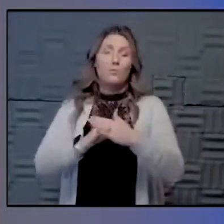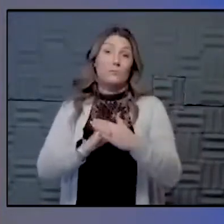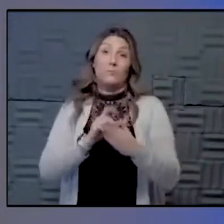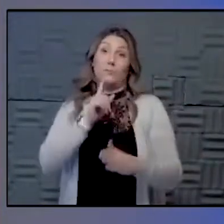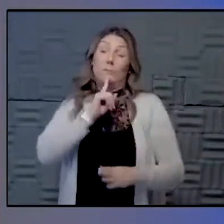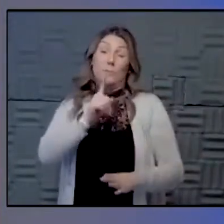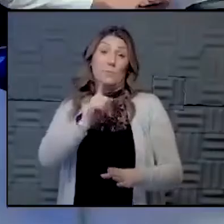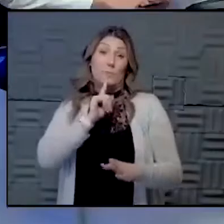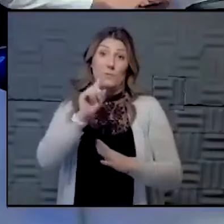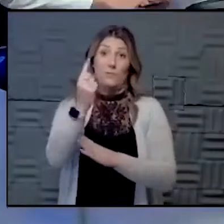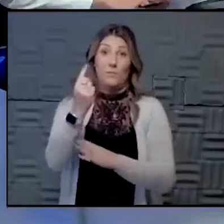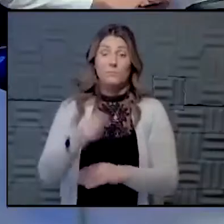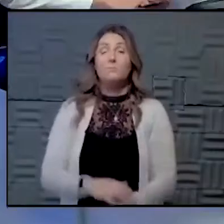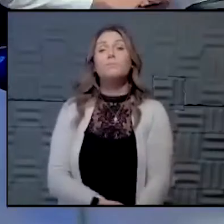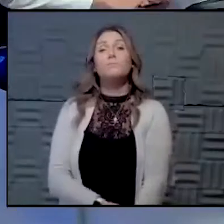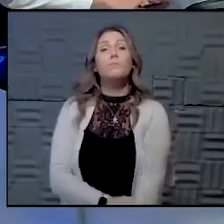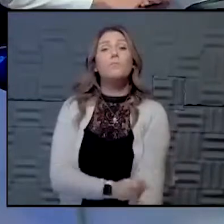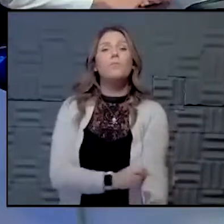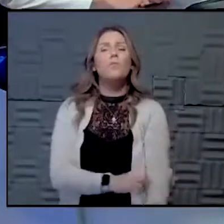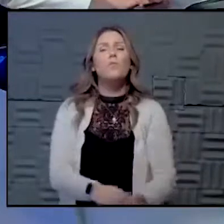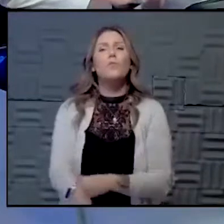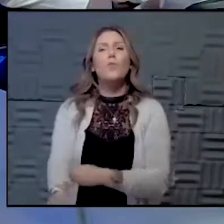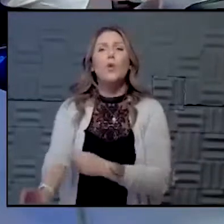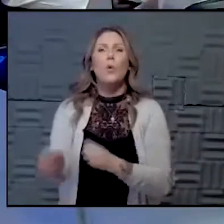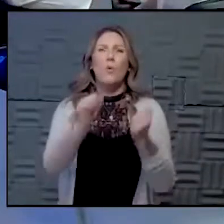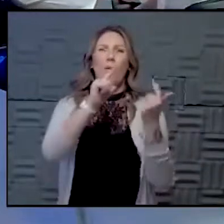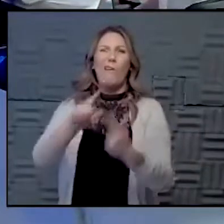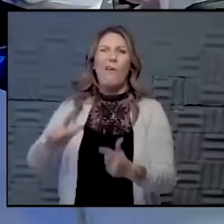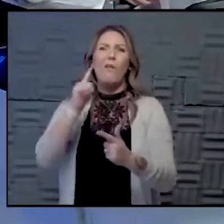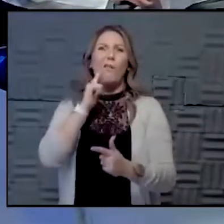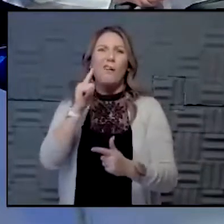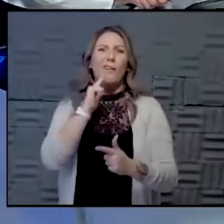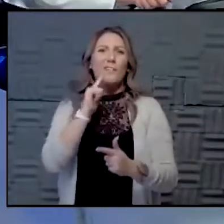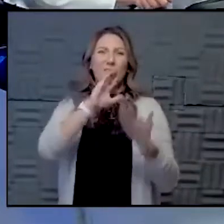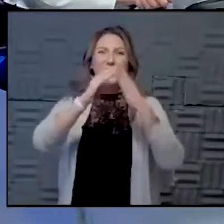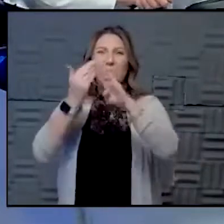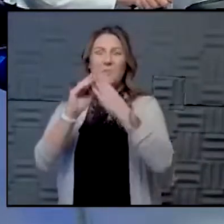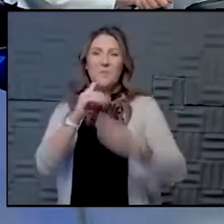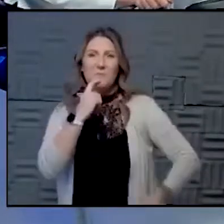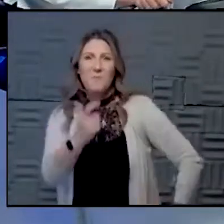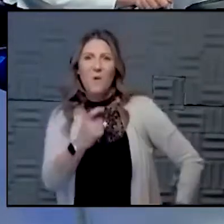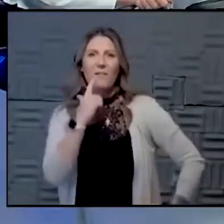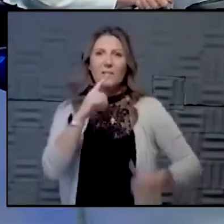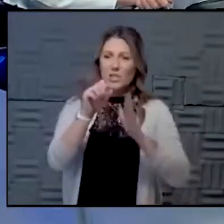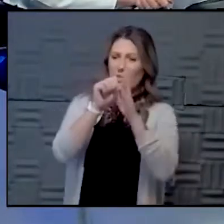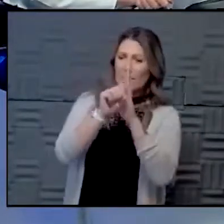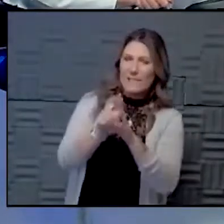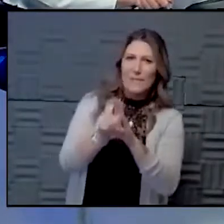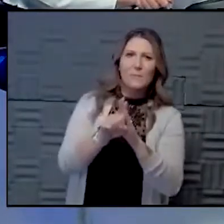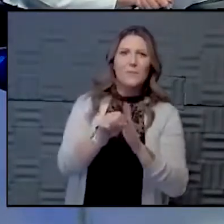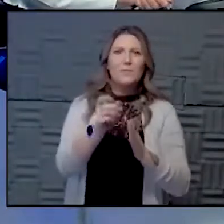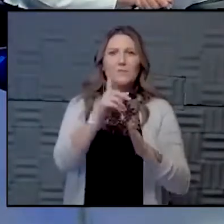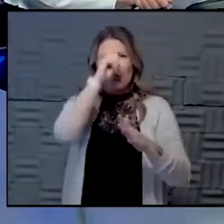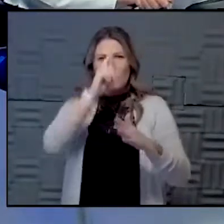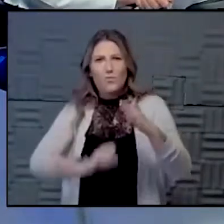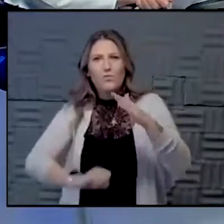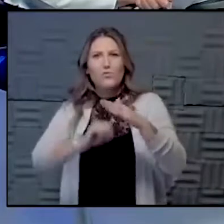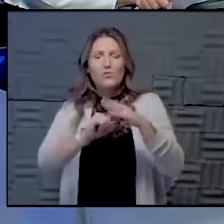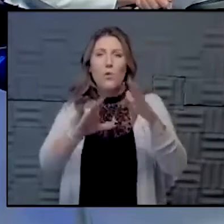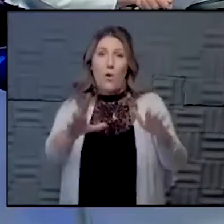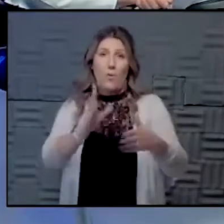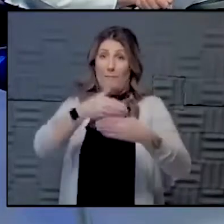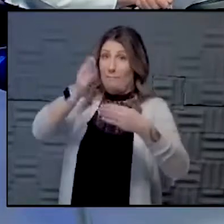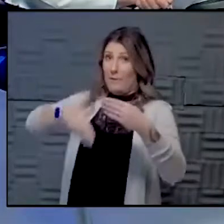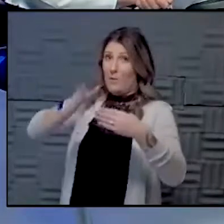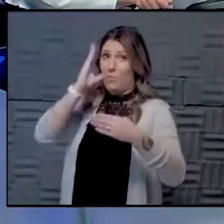forefront. So to all of our listening audience out there, we're going to talk here at the end of the program about some of those symptoms of strokes. We don't want you to miss out on those. Whether you've had COVID-19 or